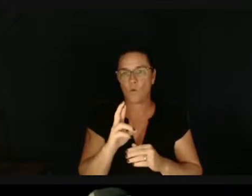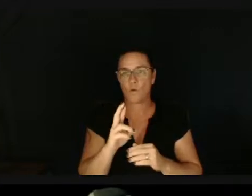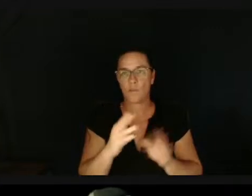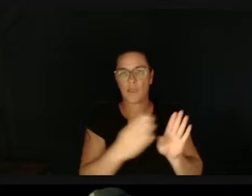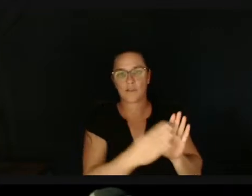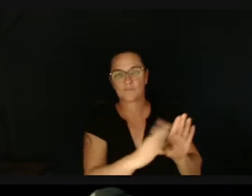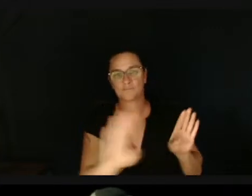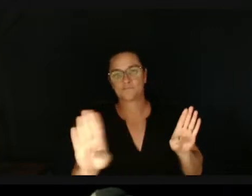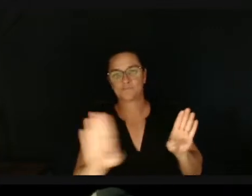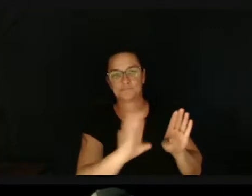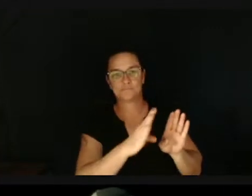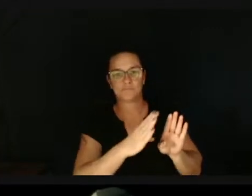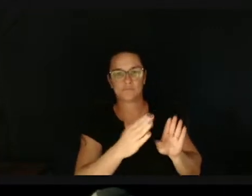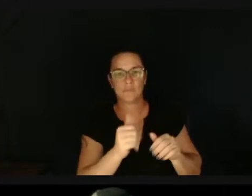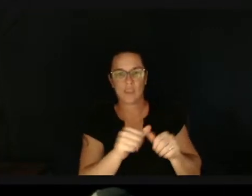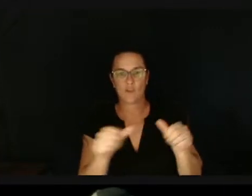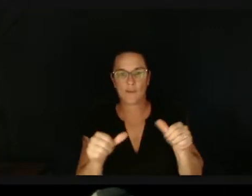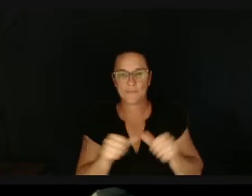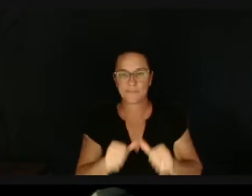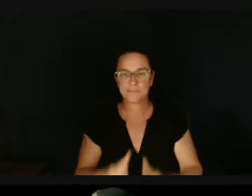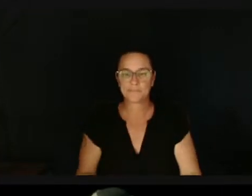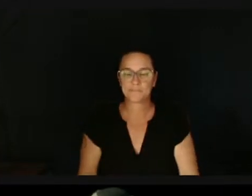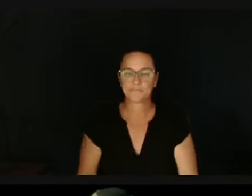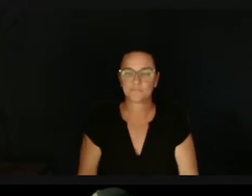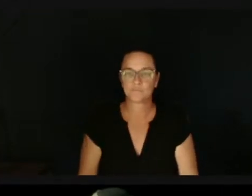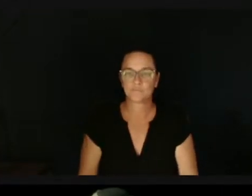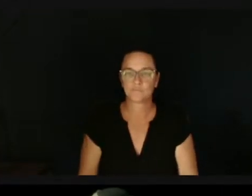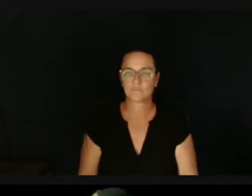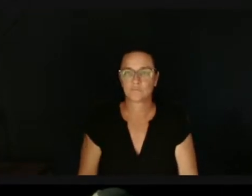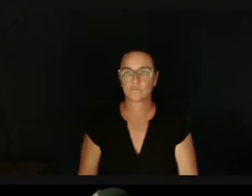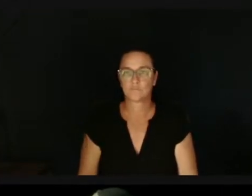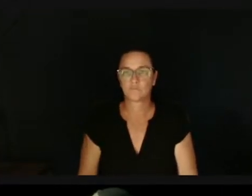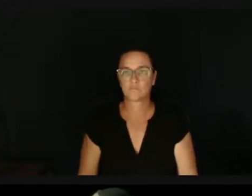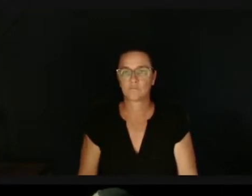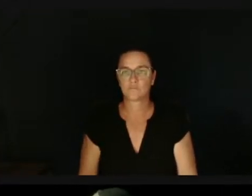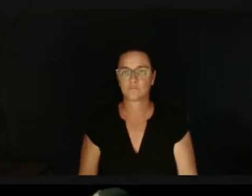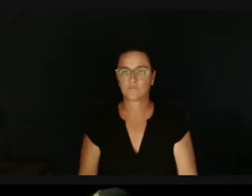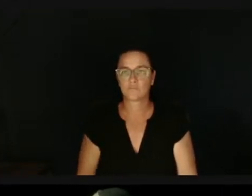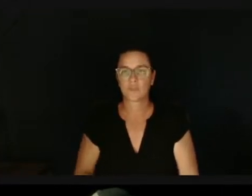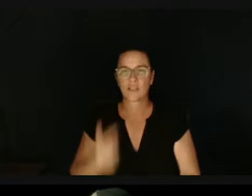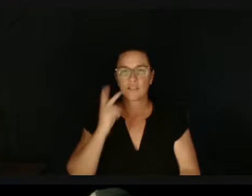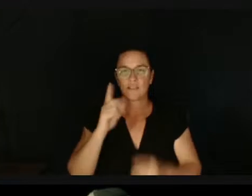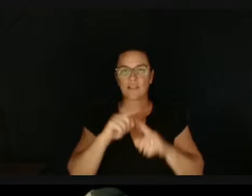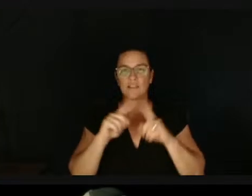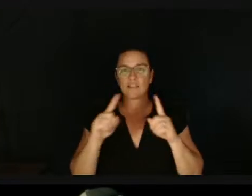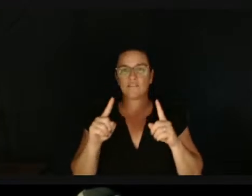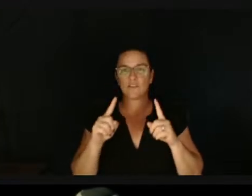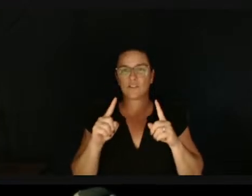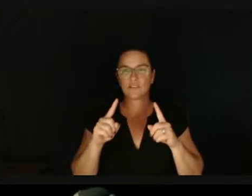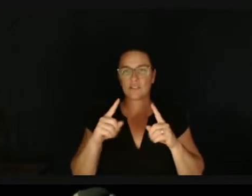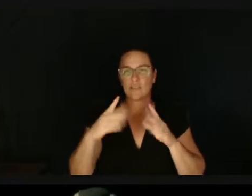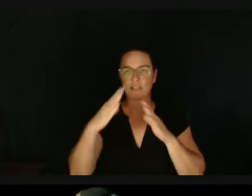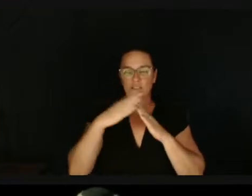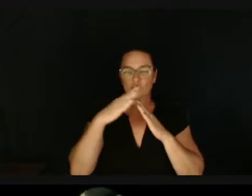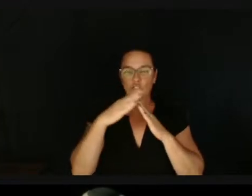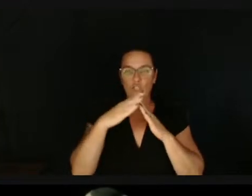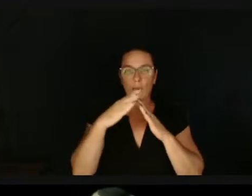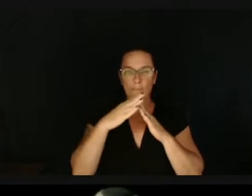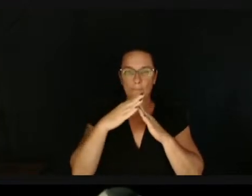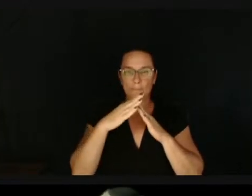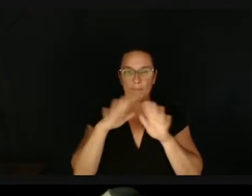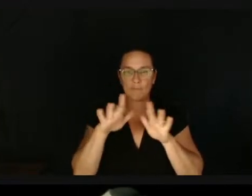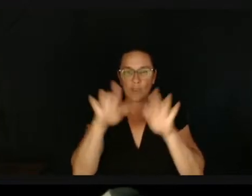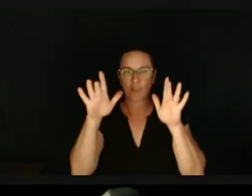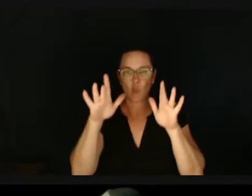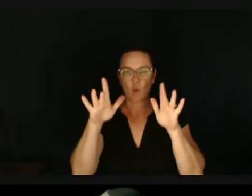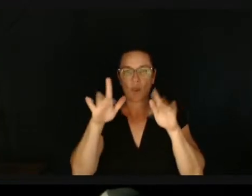to the side. You can see all that right there. There's a difference. The top of the incandescent orange part is usually the top of the fountain. Everything above